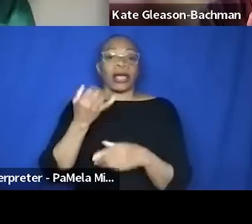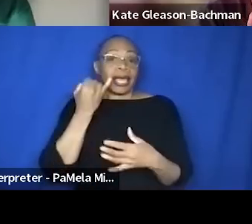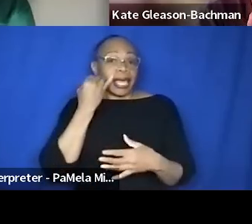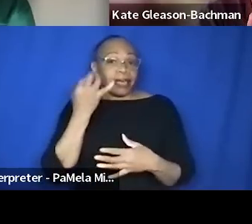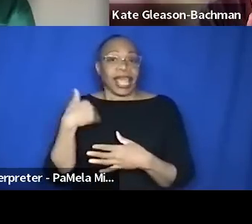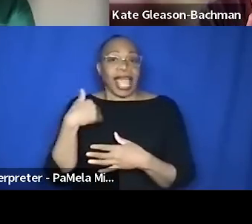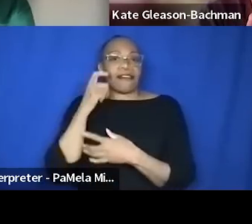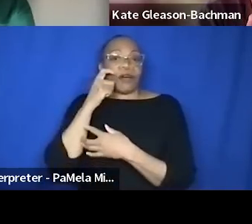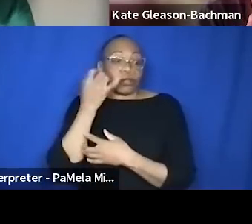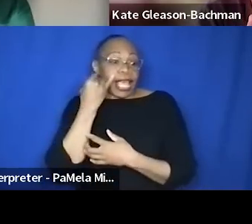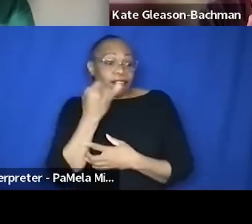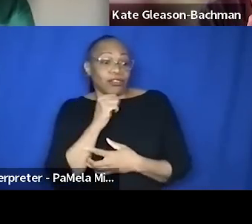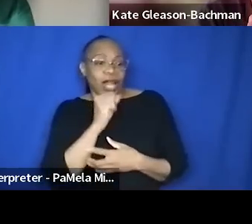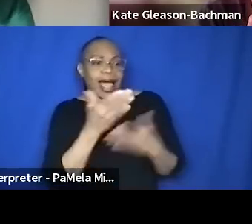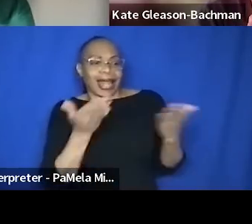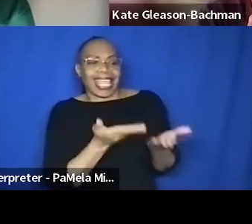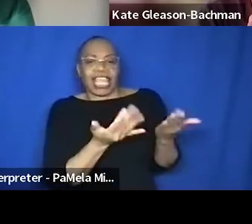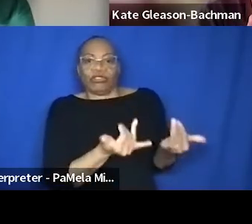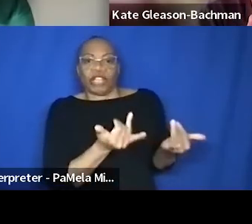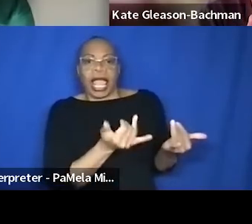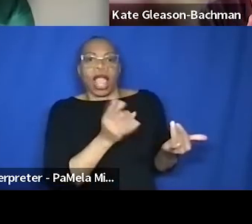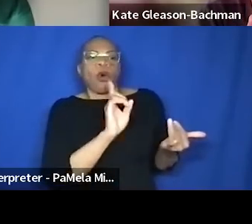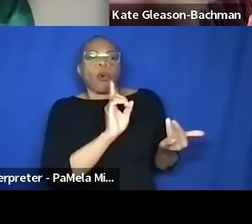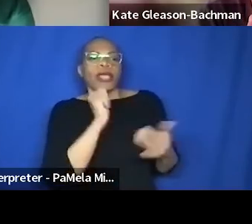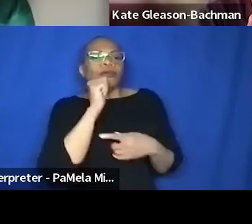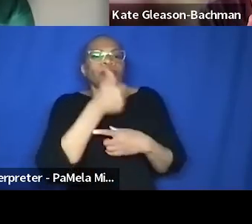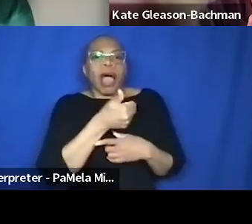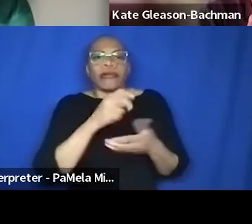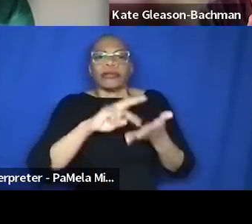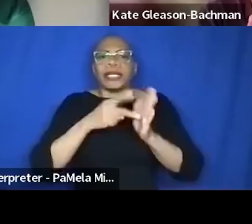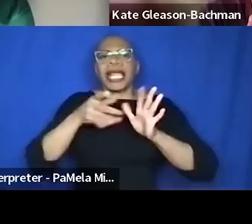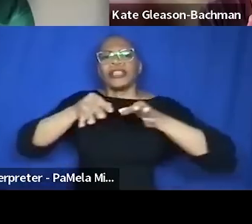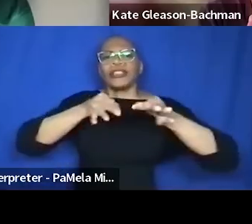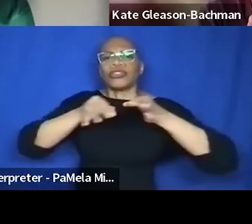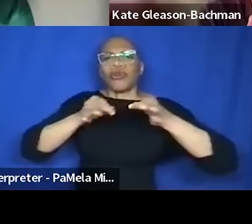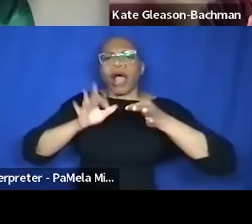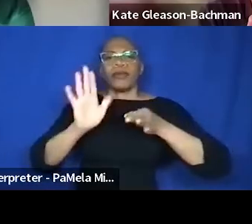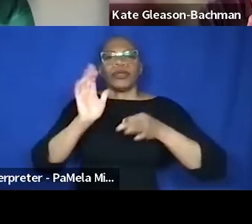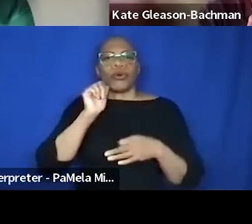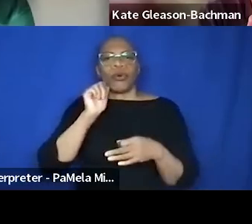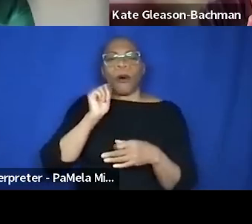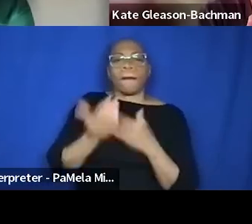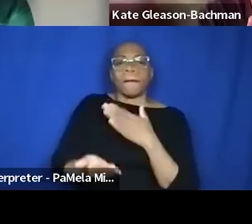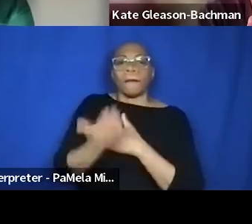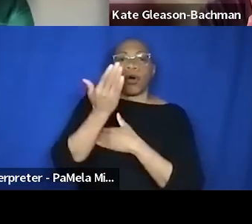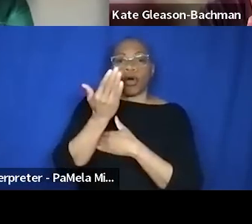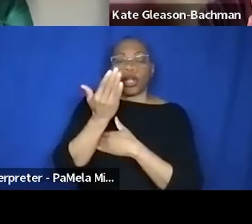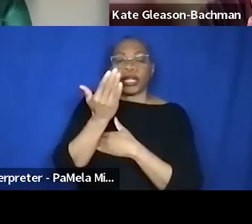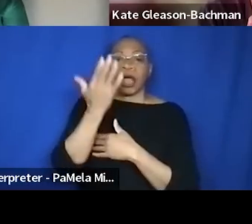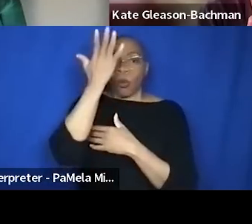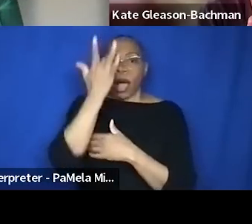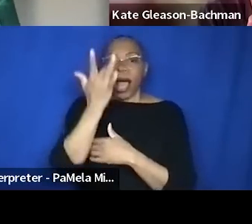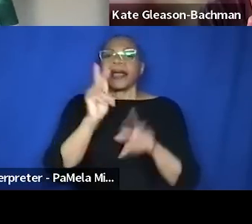be tomorrow? Or if, you know, what does your morning look like? You get up, do you have a routine? Because believe it or not, most people have a routine regardless of where they